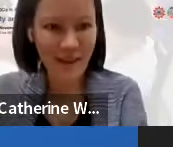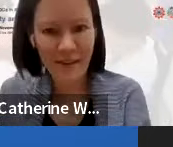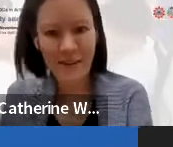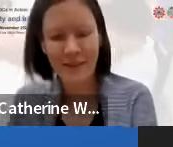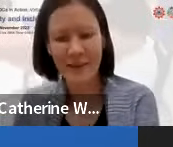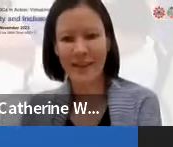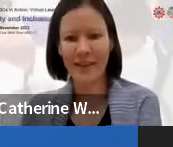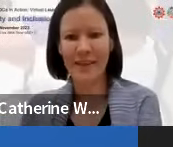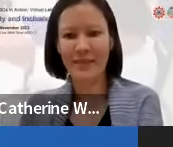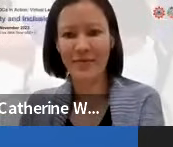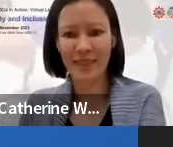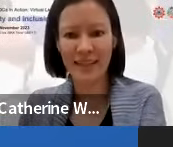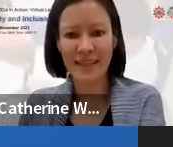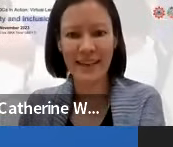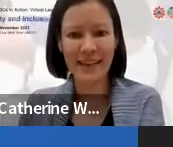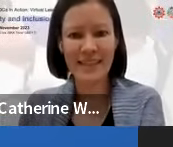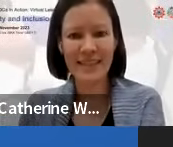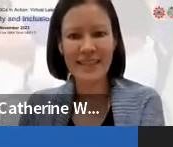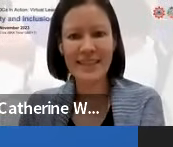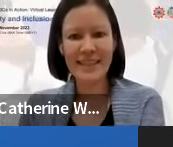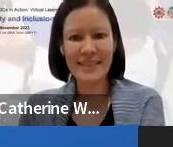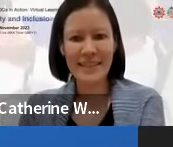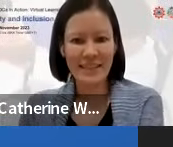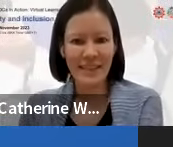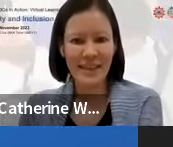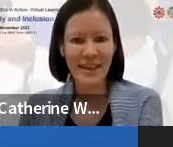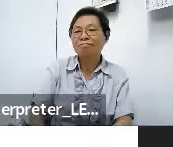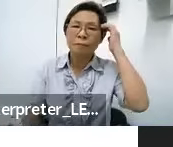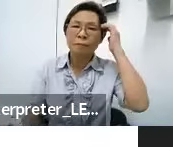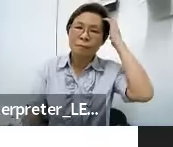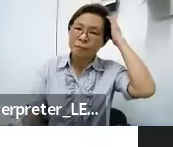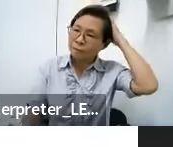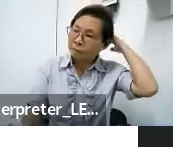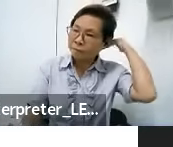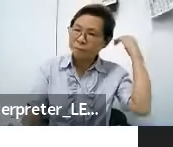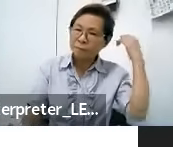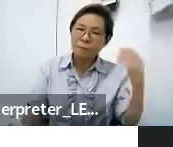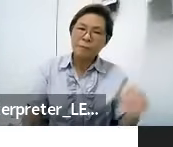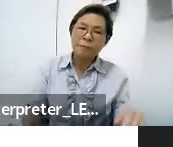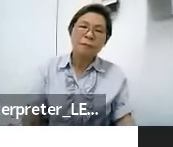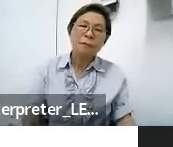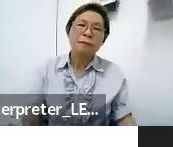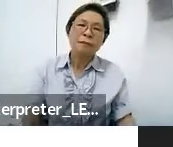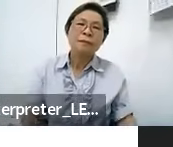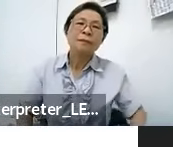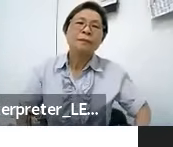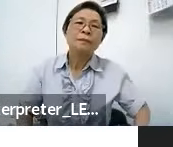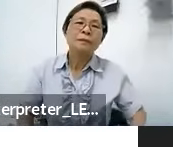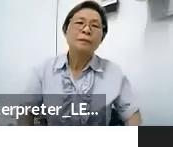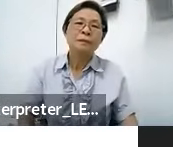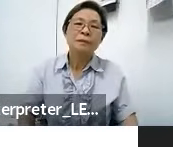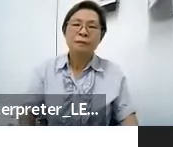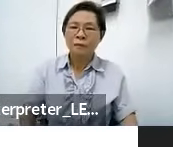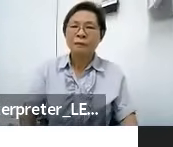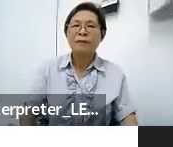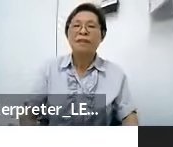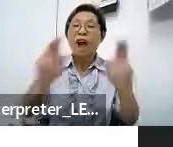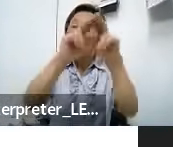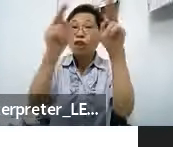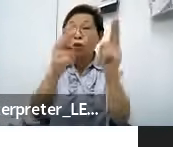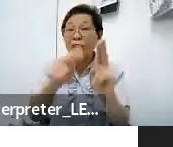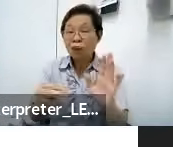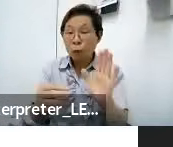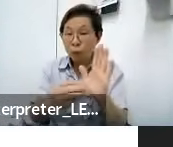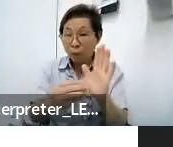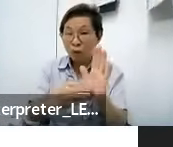Okay, so next slide. So this is at UNESCO Bangkok, we have